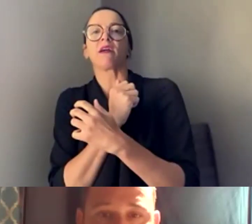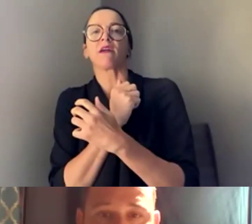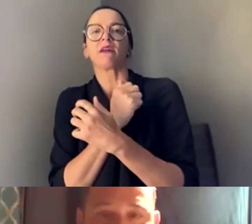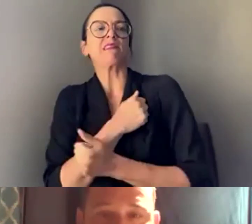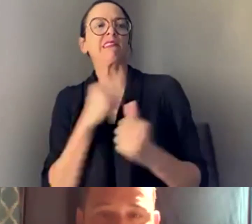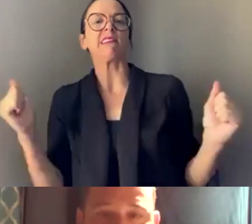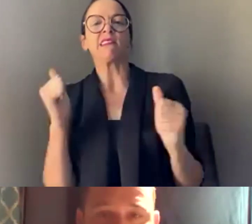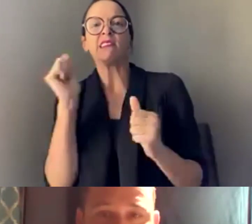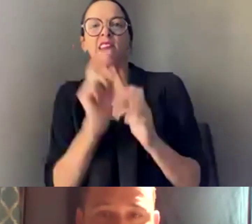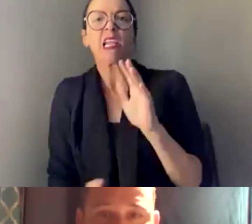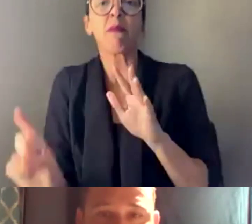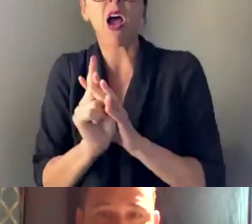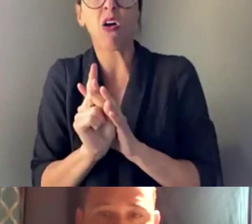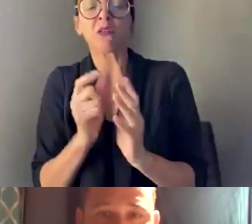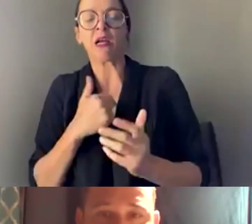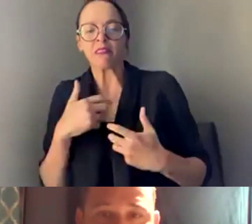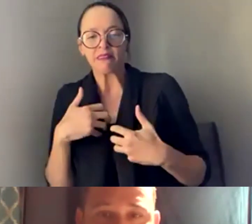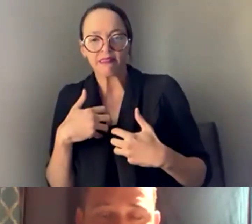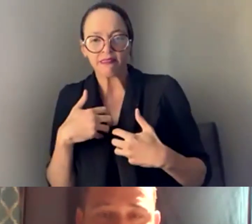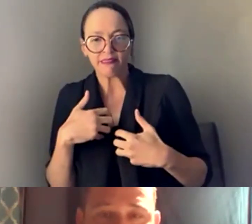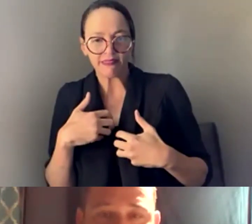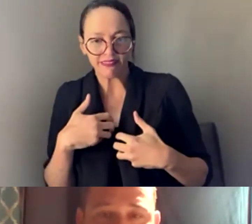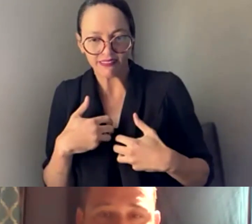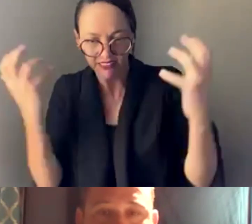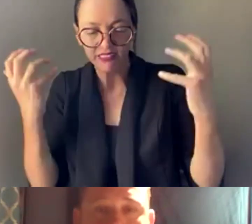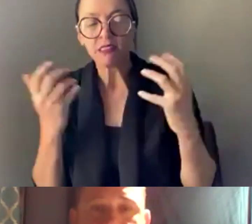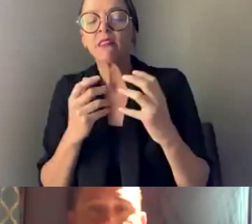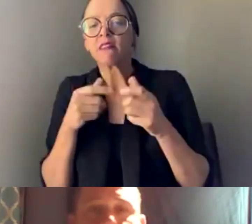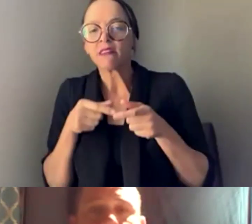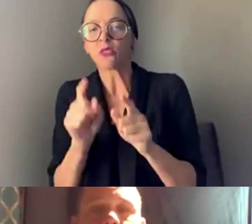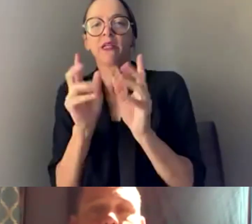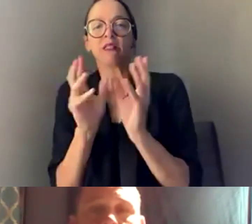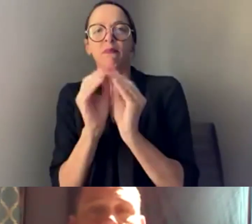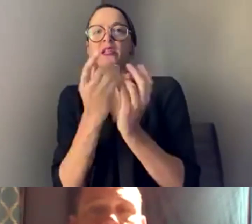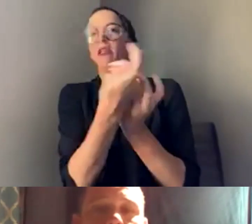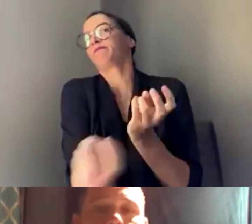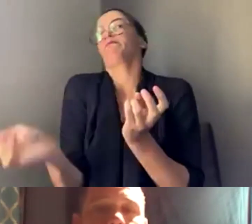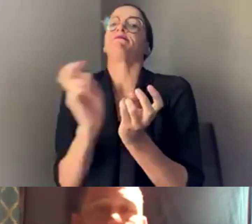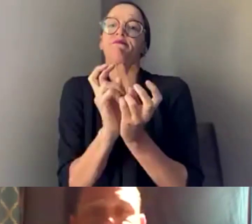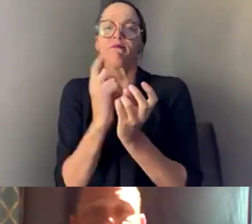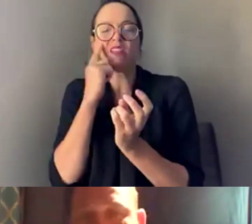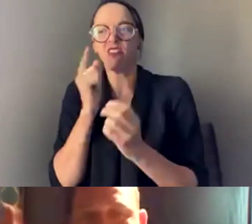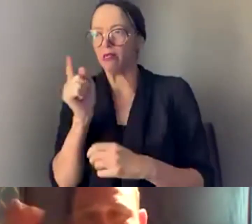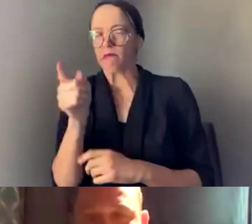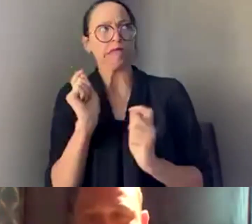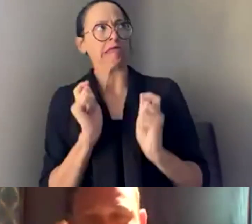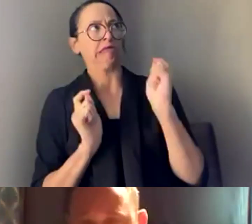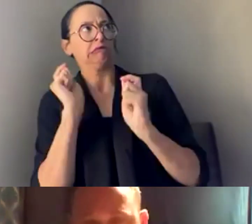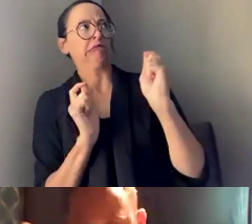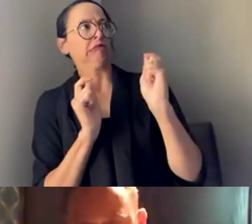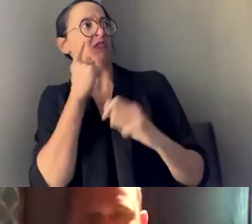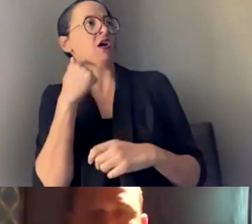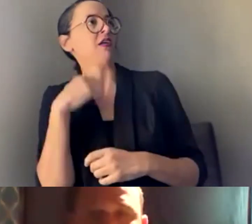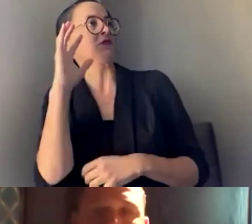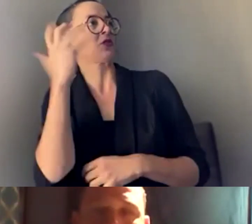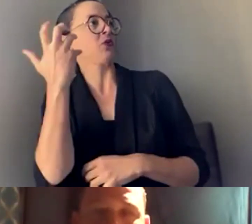in the room and thinking, probably think I'm crazy. And I wasn't, I was just upset and just all of that and really didn't feel supported and